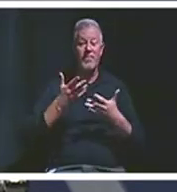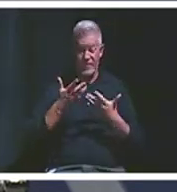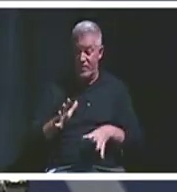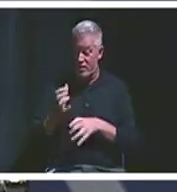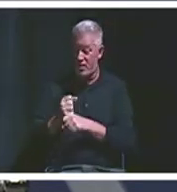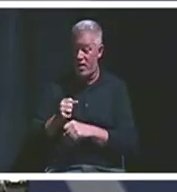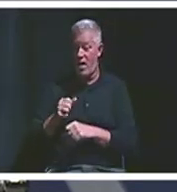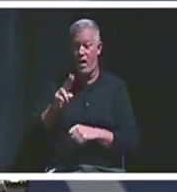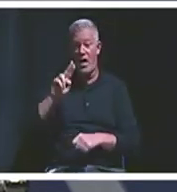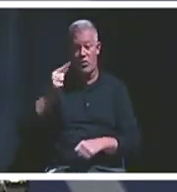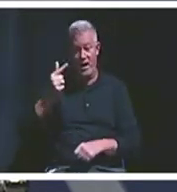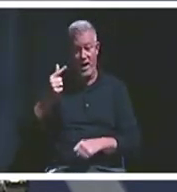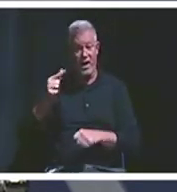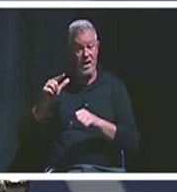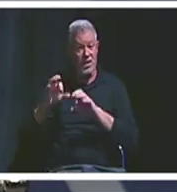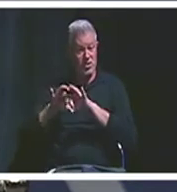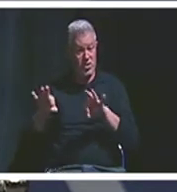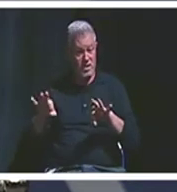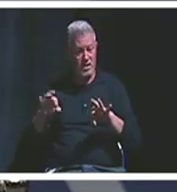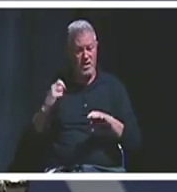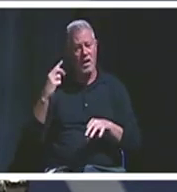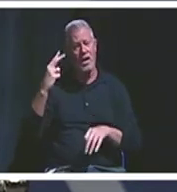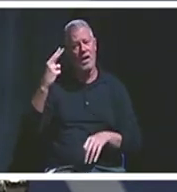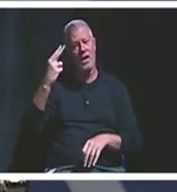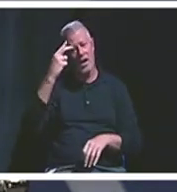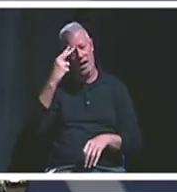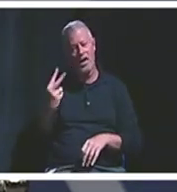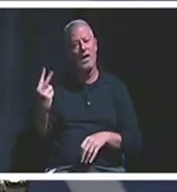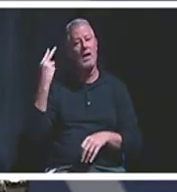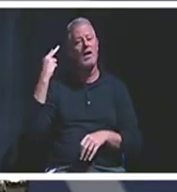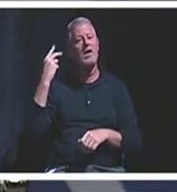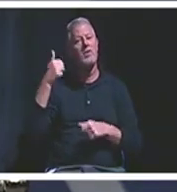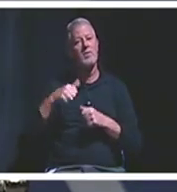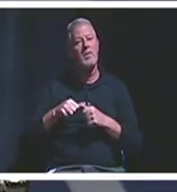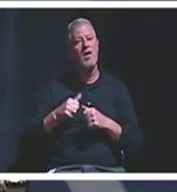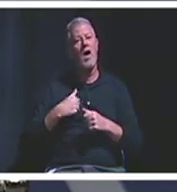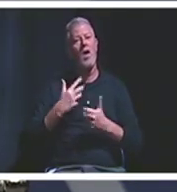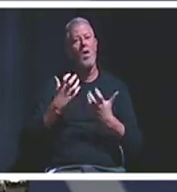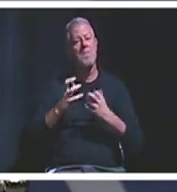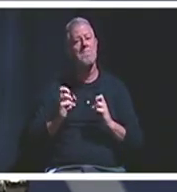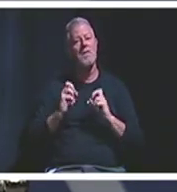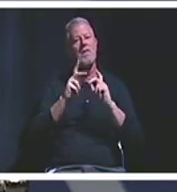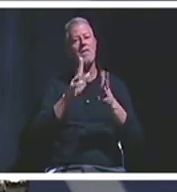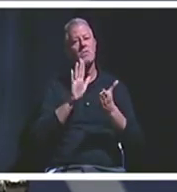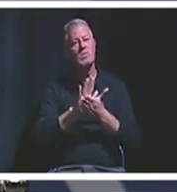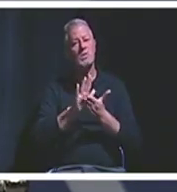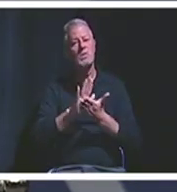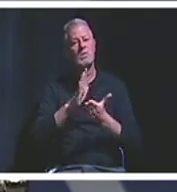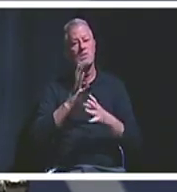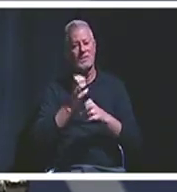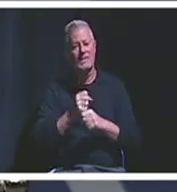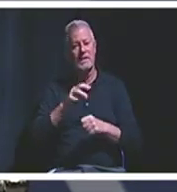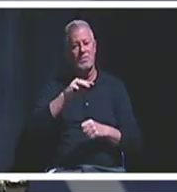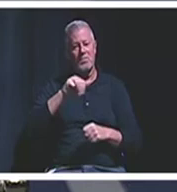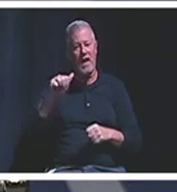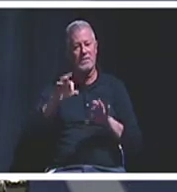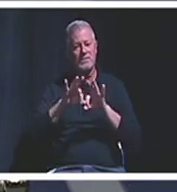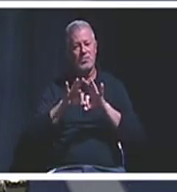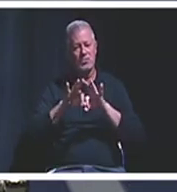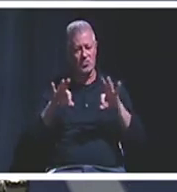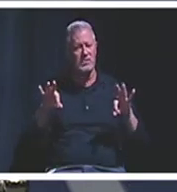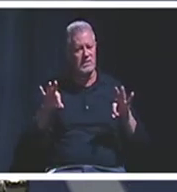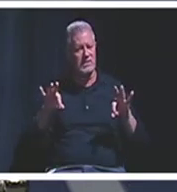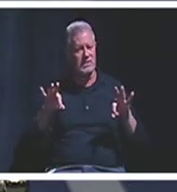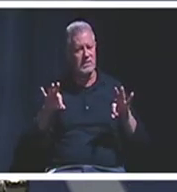undergraduate degree, I always remembered having the desire to return to school in order to obtain a master-level degree